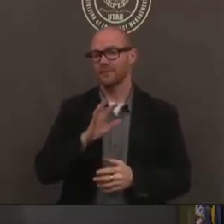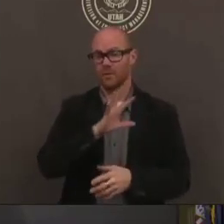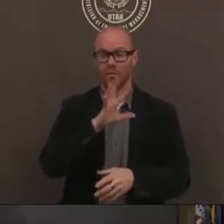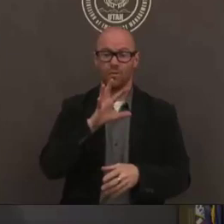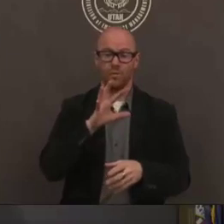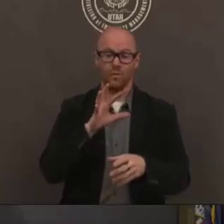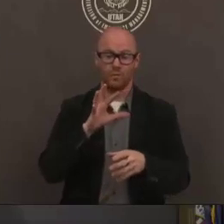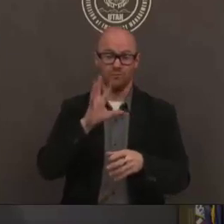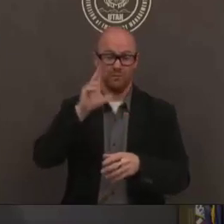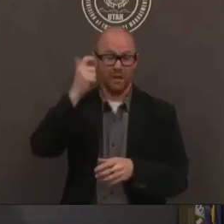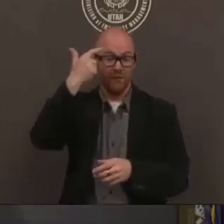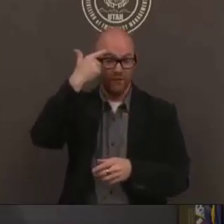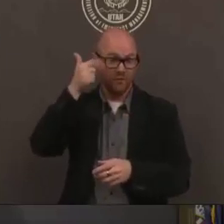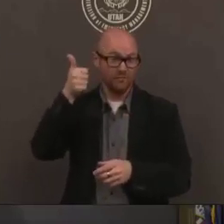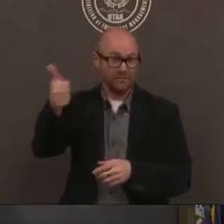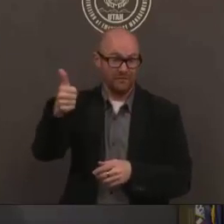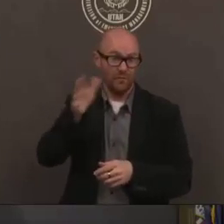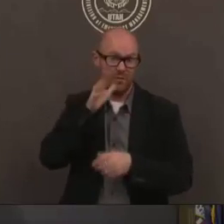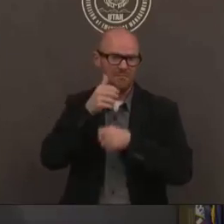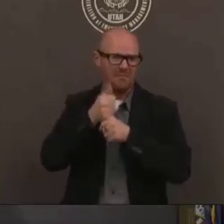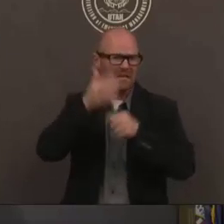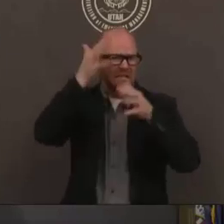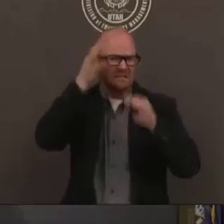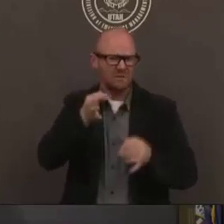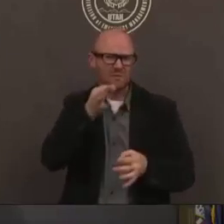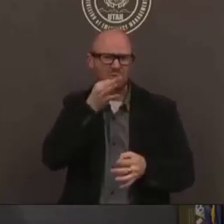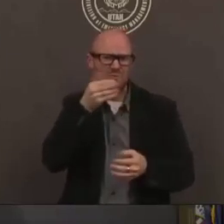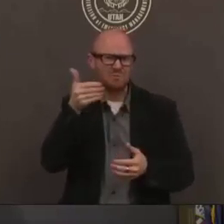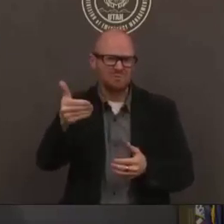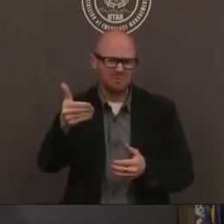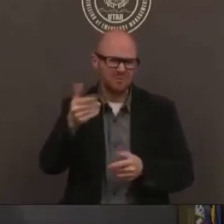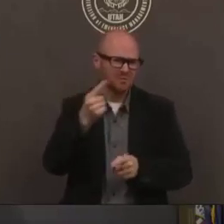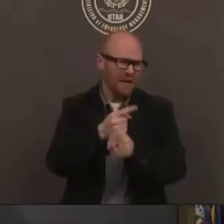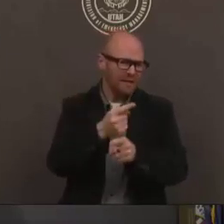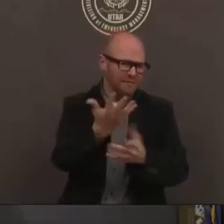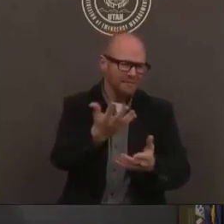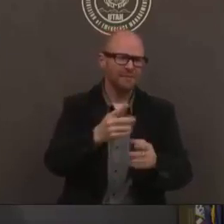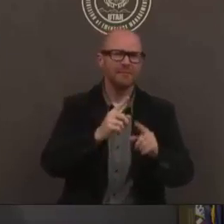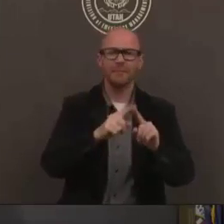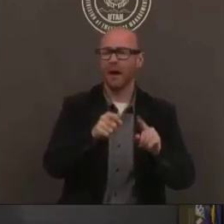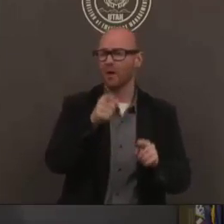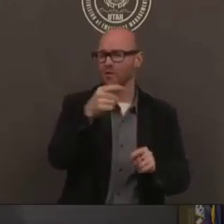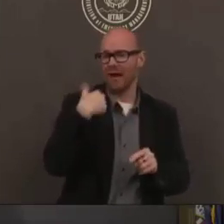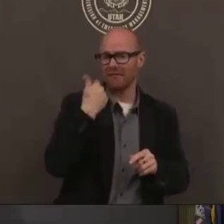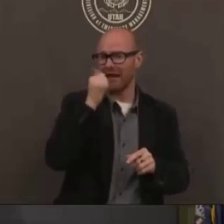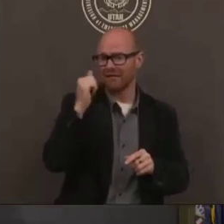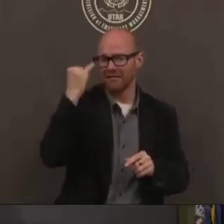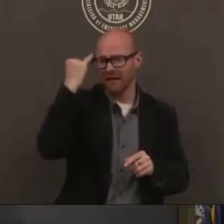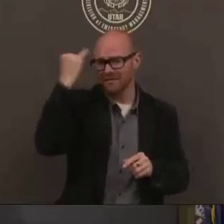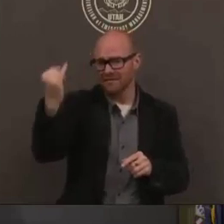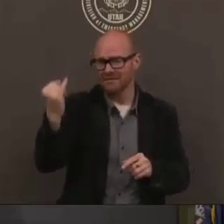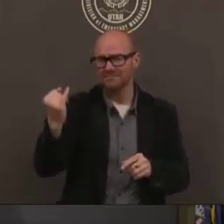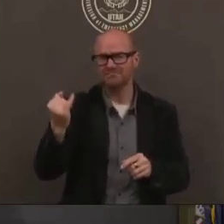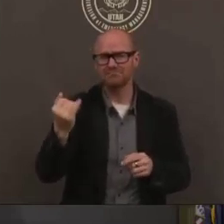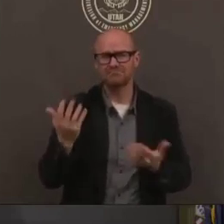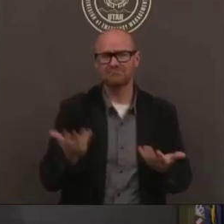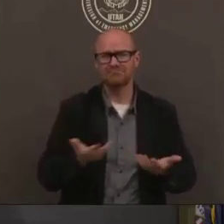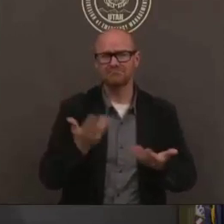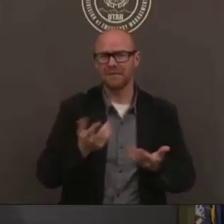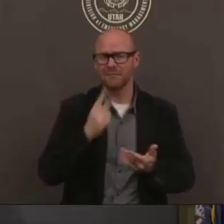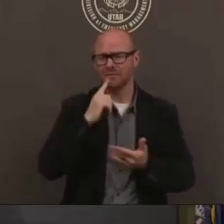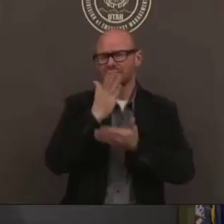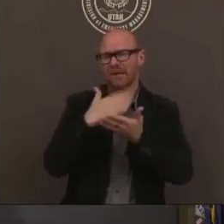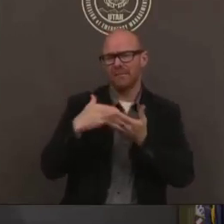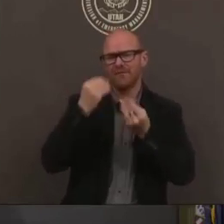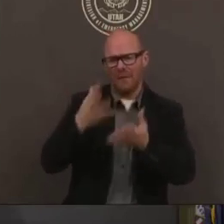cabinet, the governor's going to make a decision here. Wondering also if you have any idea about, there's some information